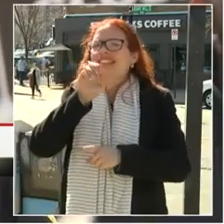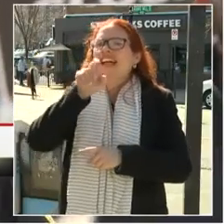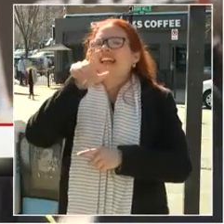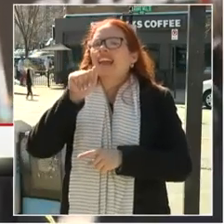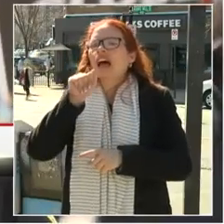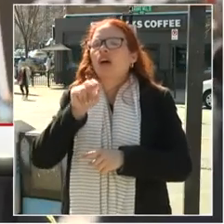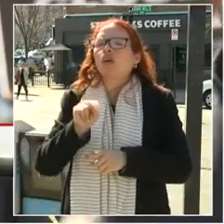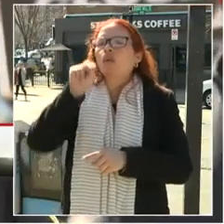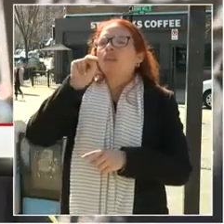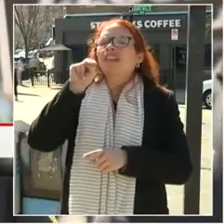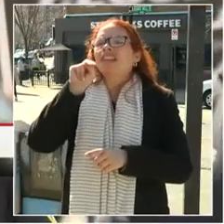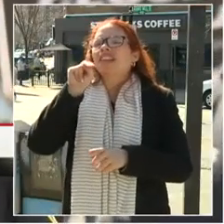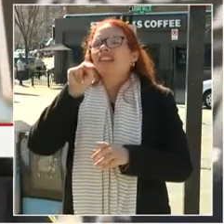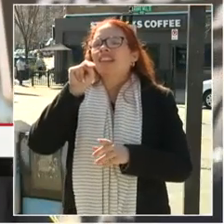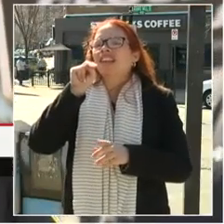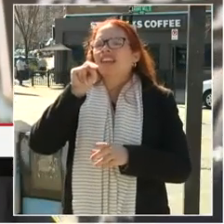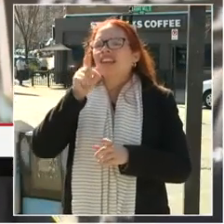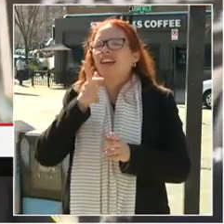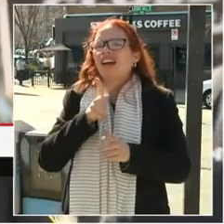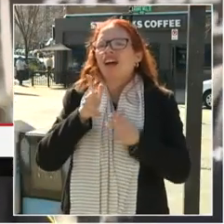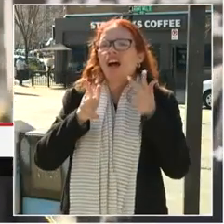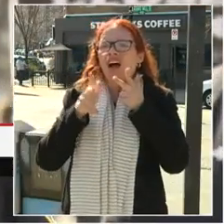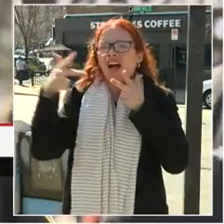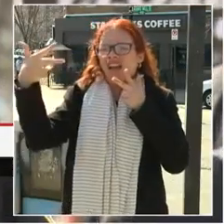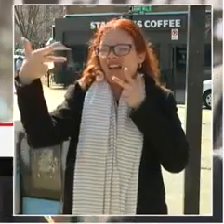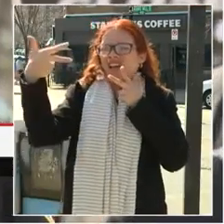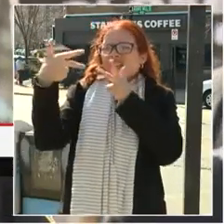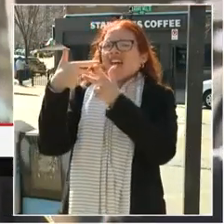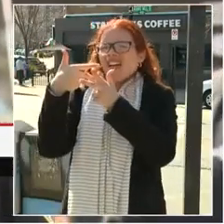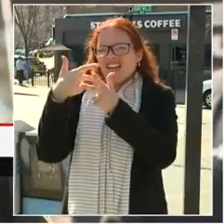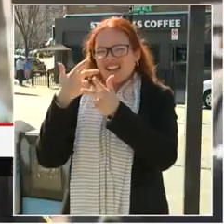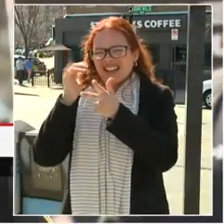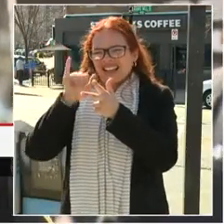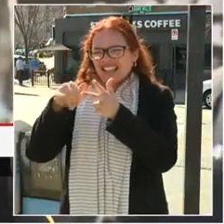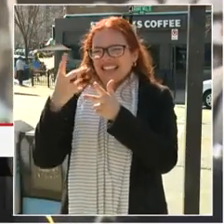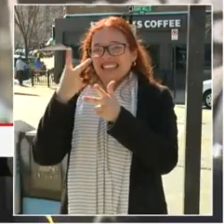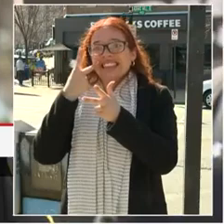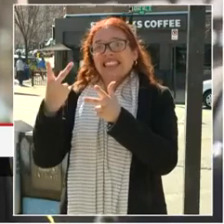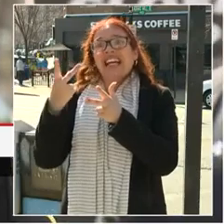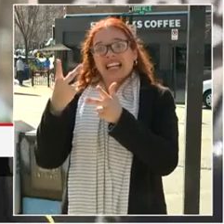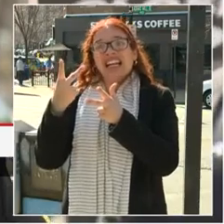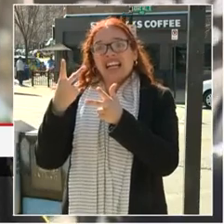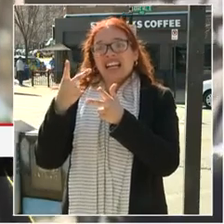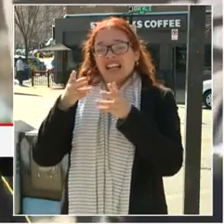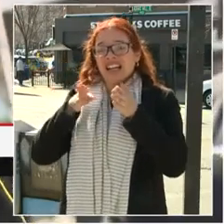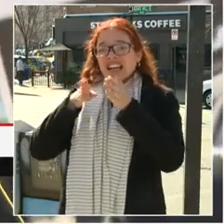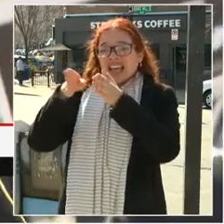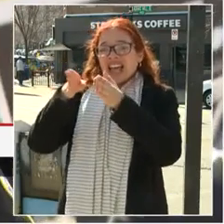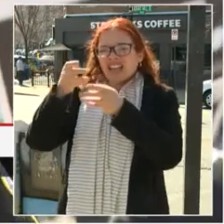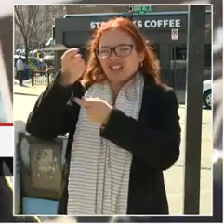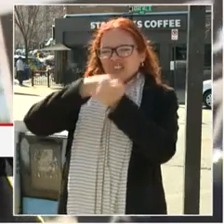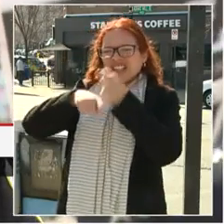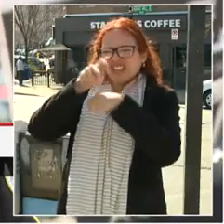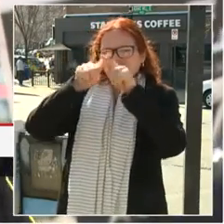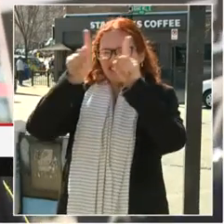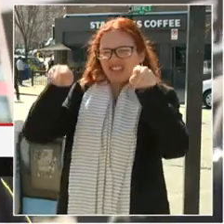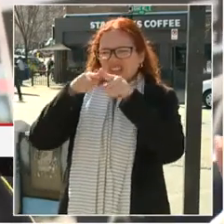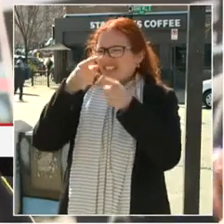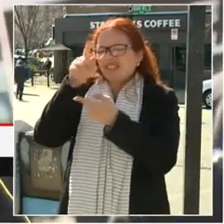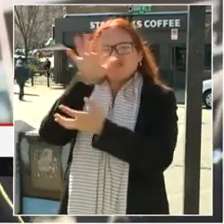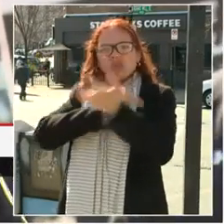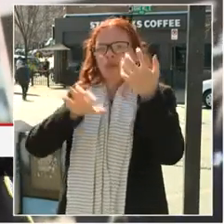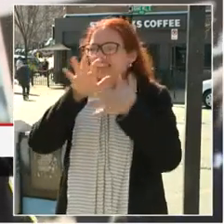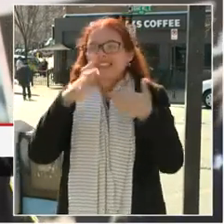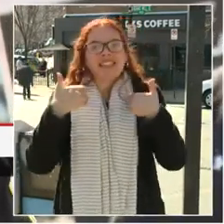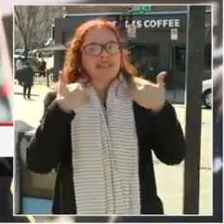was headed southbound? And yes. Do you think that was because there was a lane change sign or some kind of confusion over that? I don't know. I mean, I